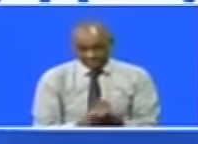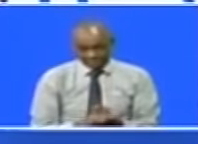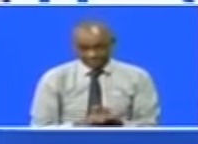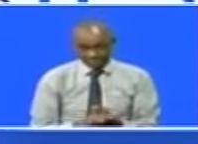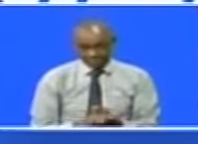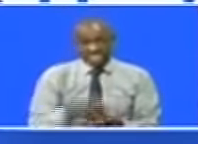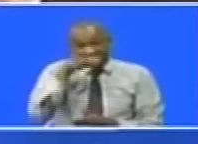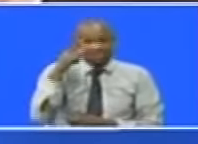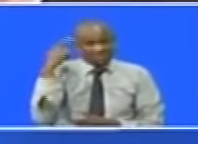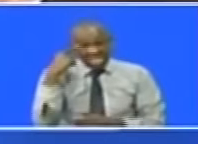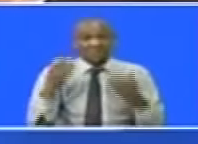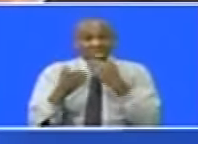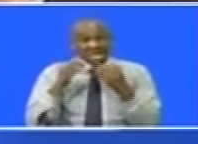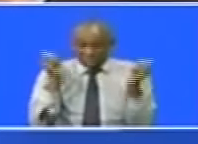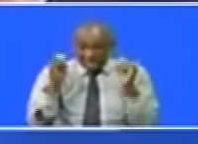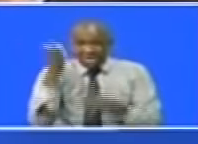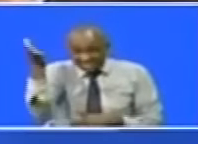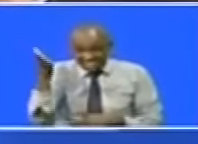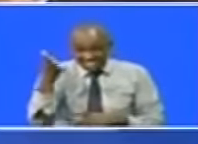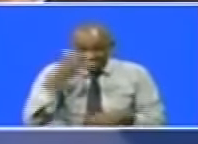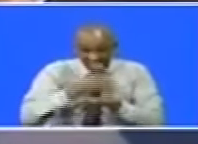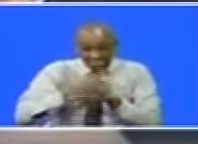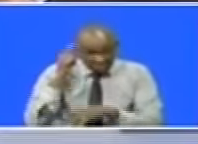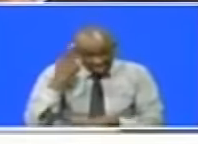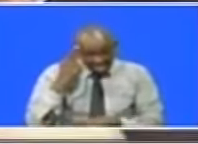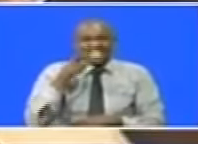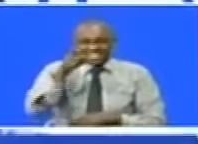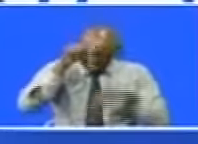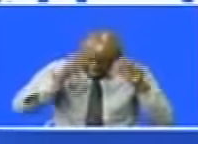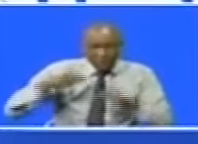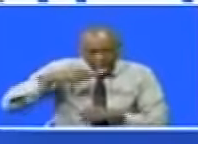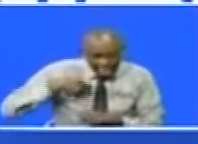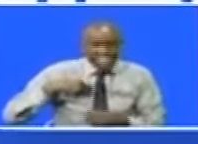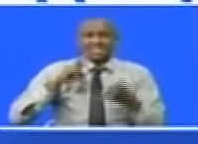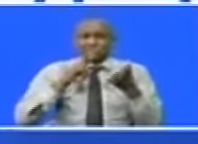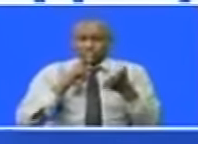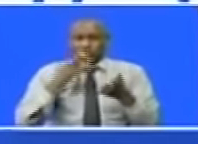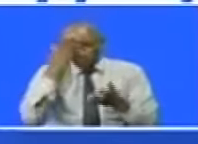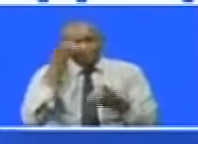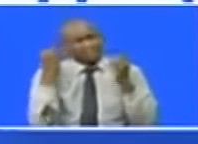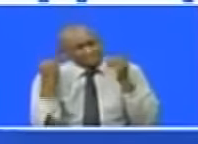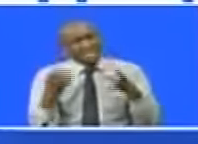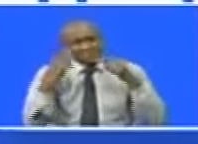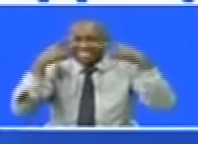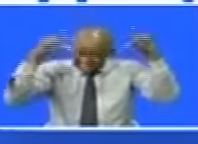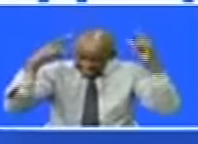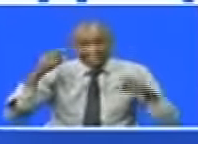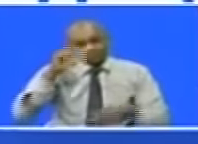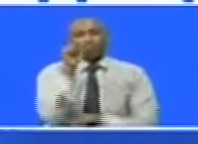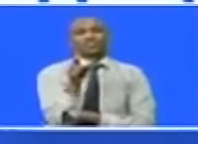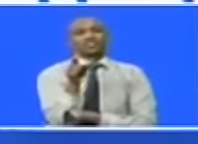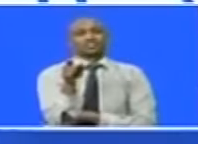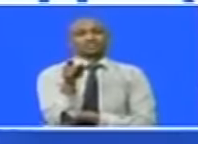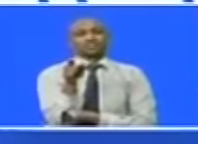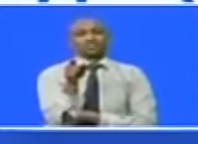They are not toys. They are not toys. That has enabled us to register the very many successes that we have made